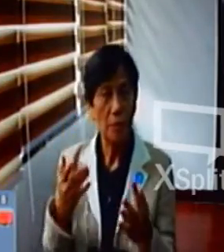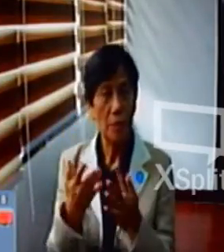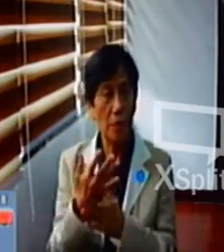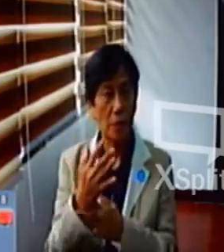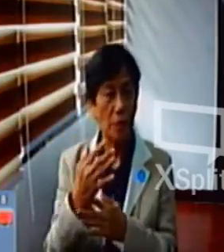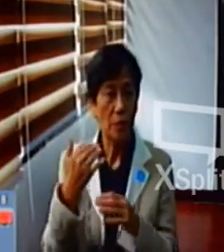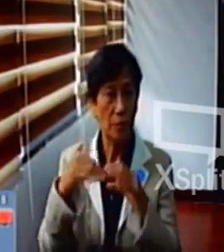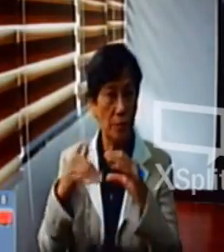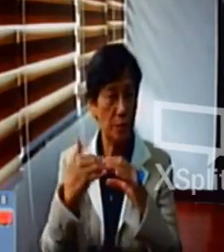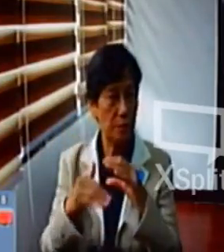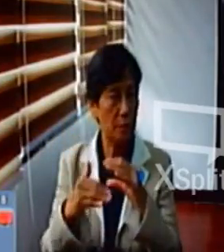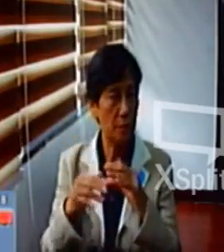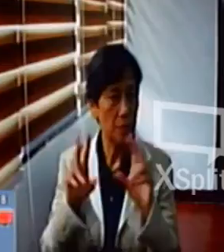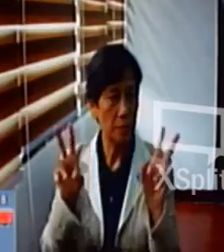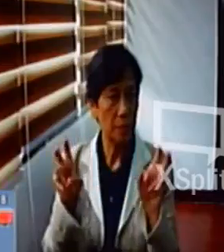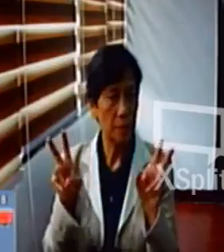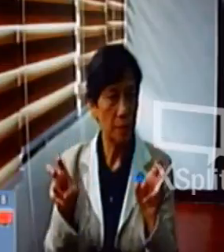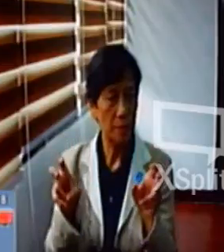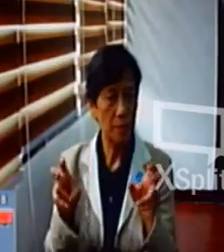it is entitled